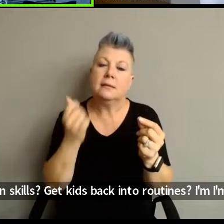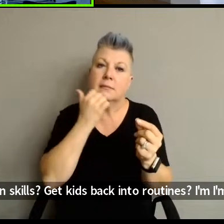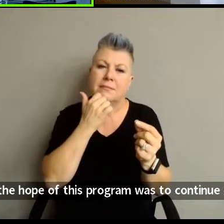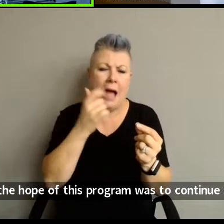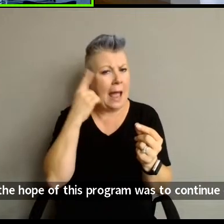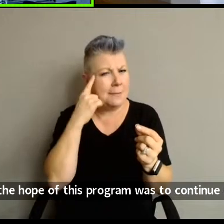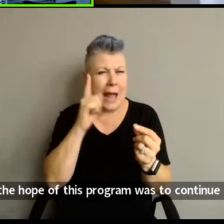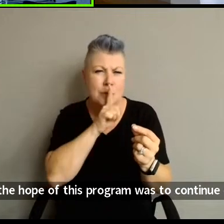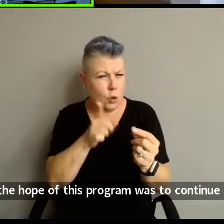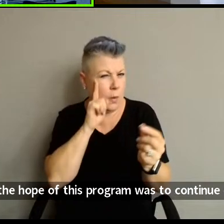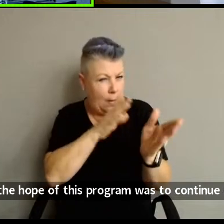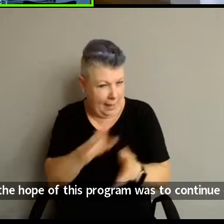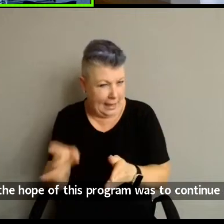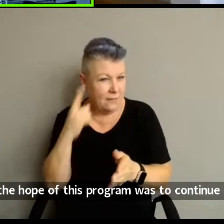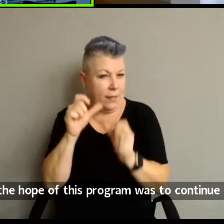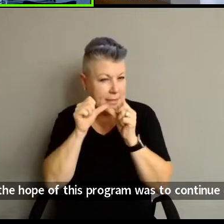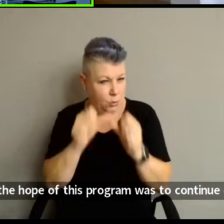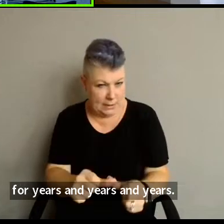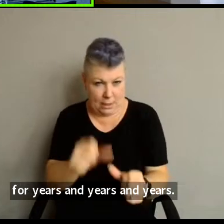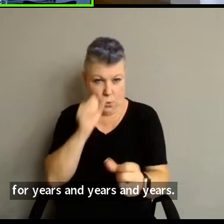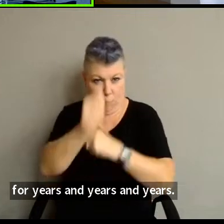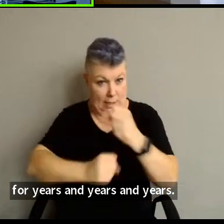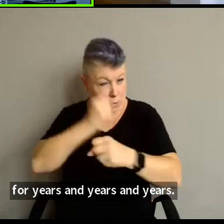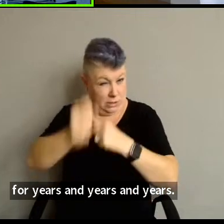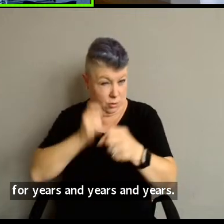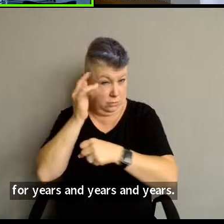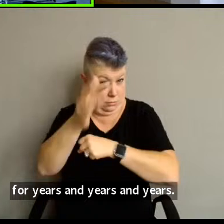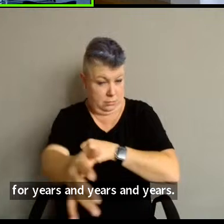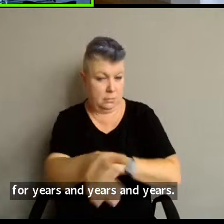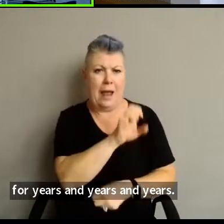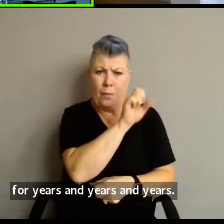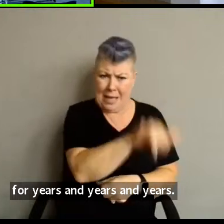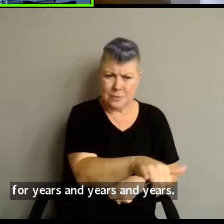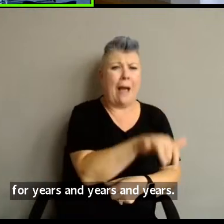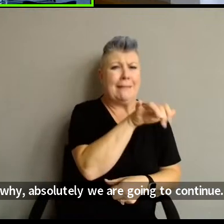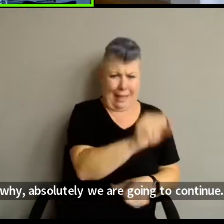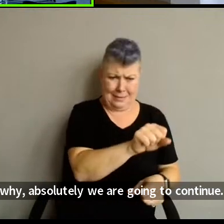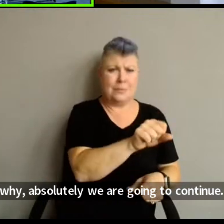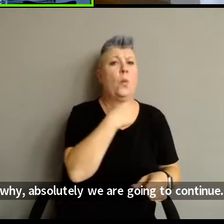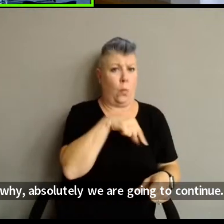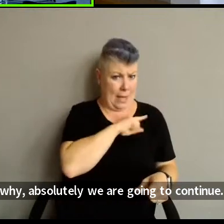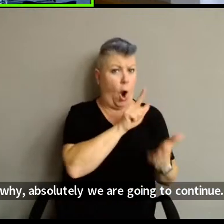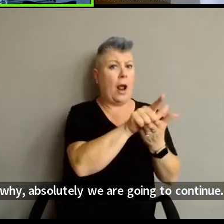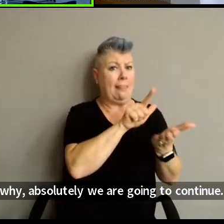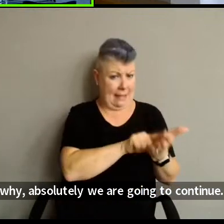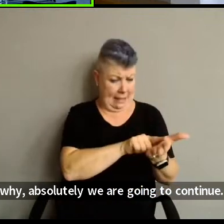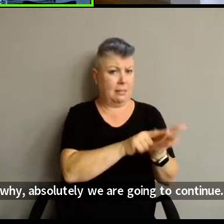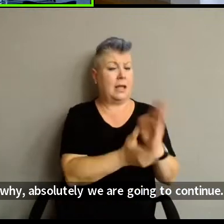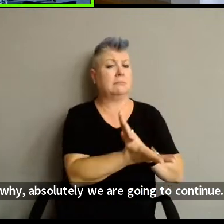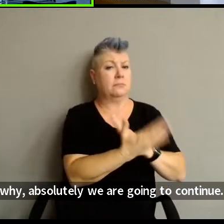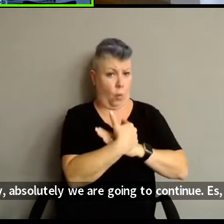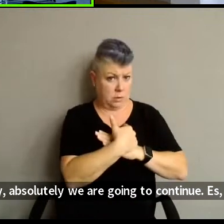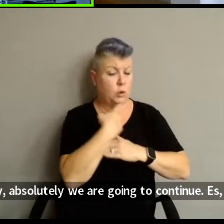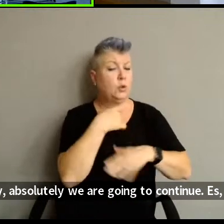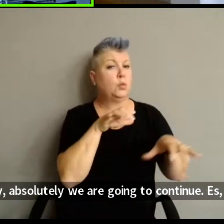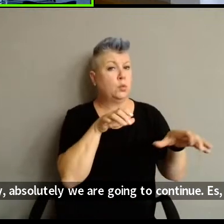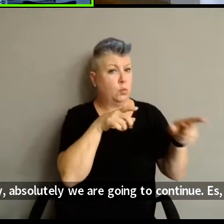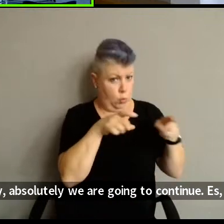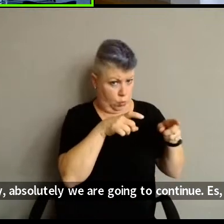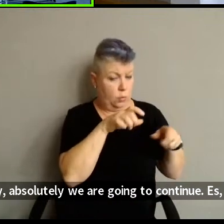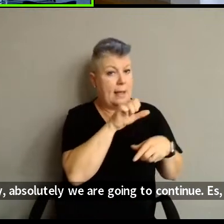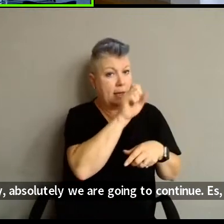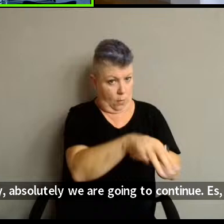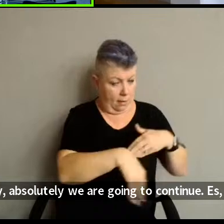and years and years. ESY, absolutely. We are going to continue ESY. We are mandated to do ESY, but USS was